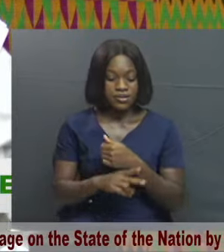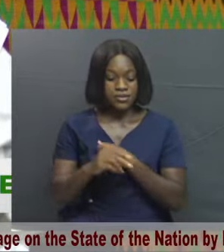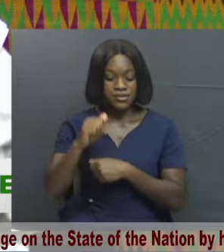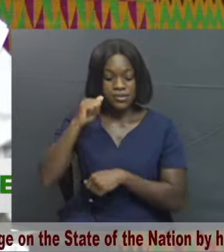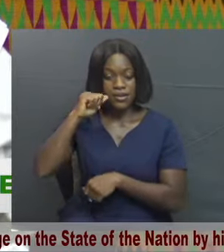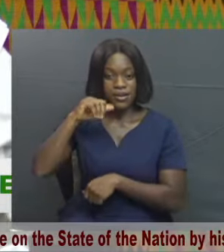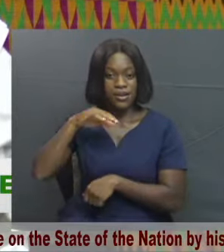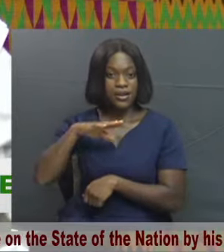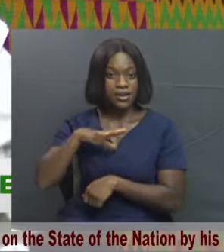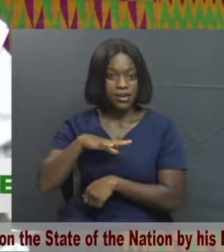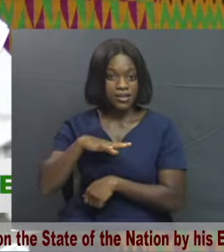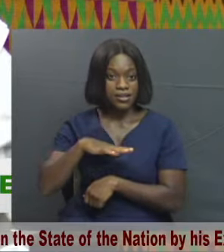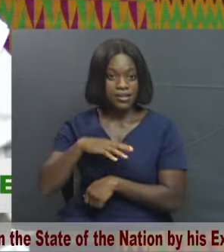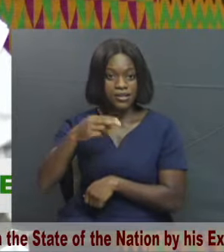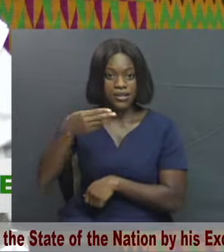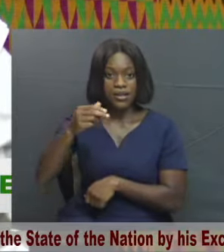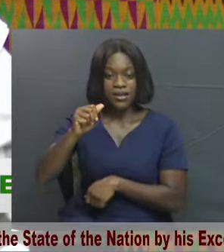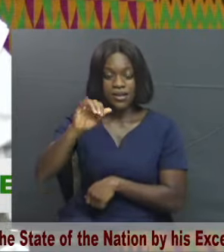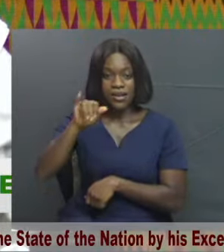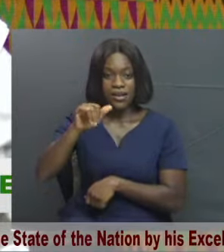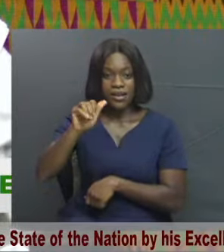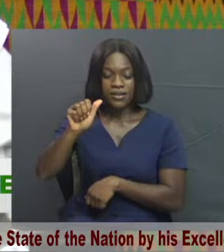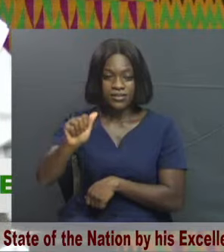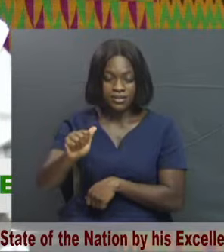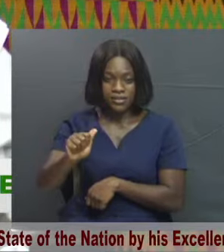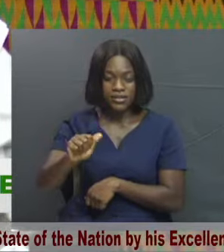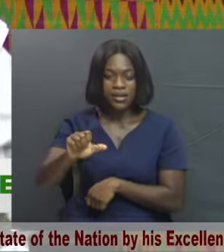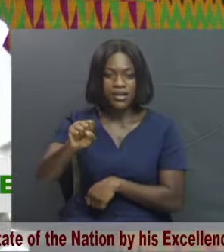lady ha Samir